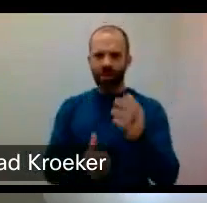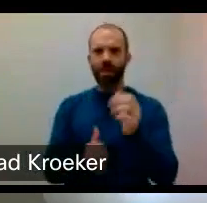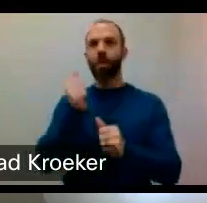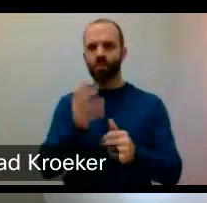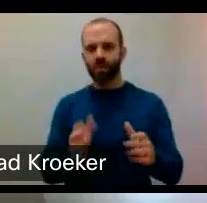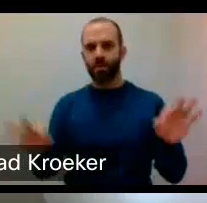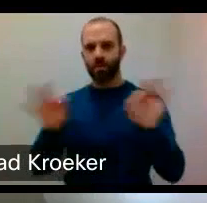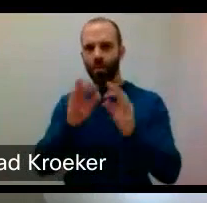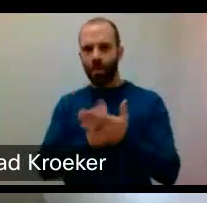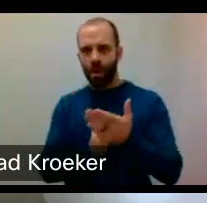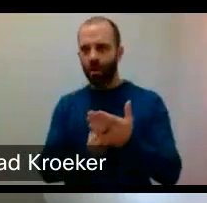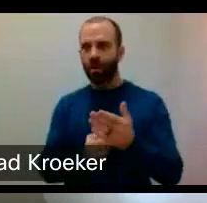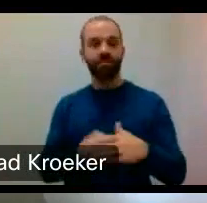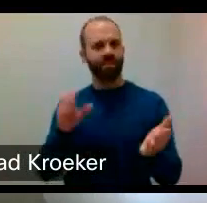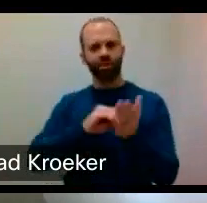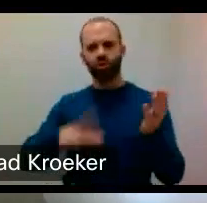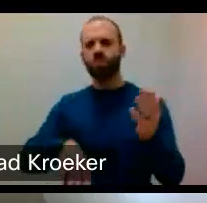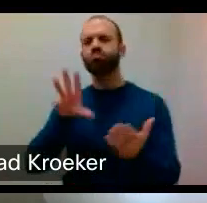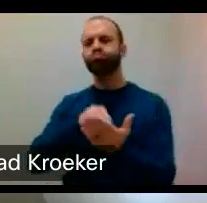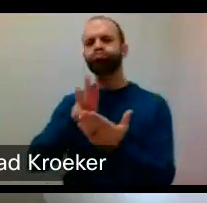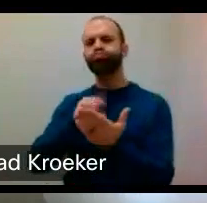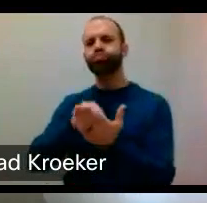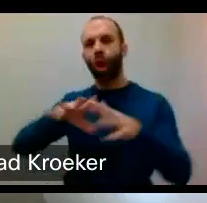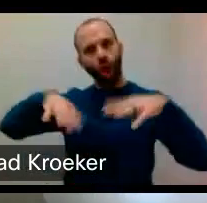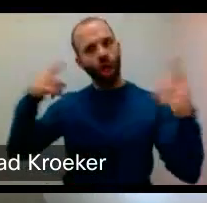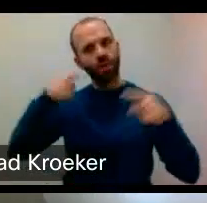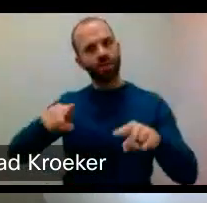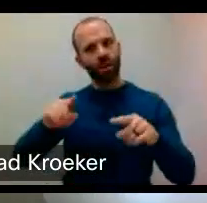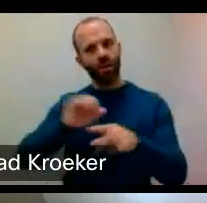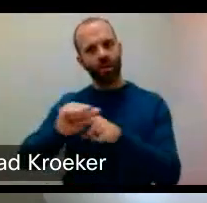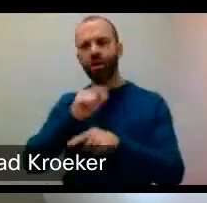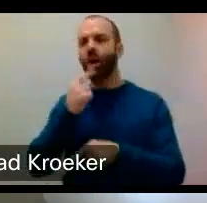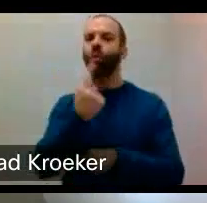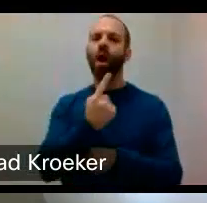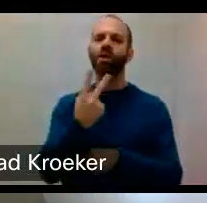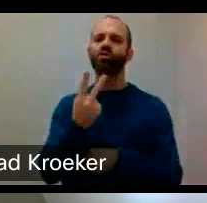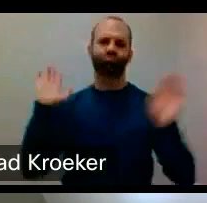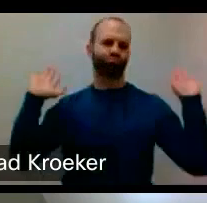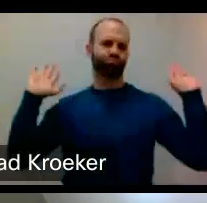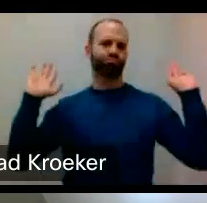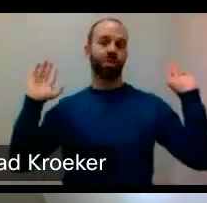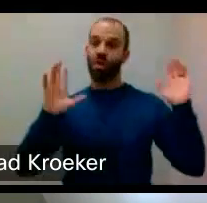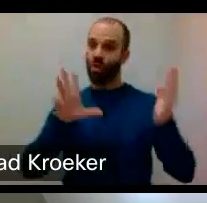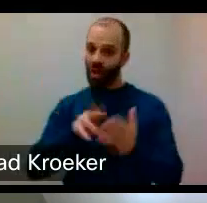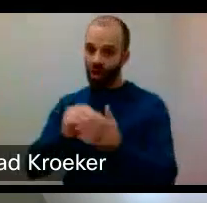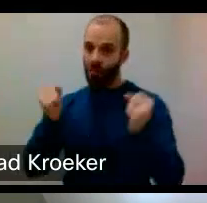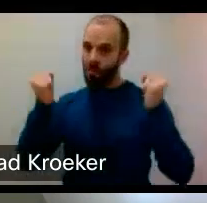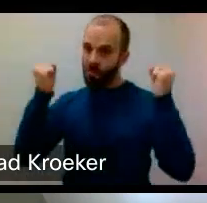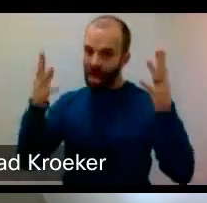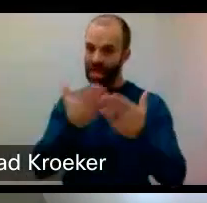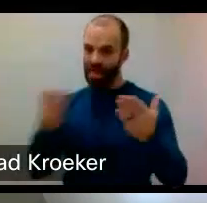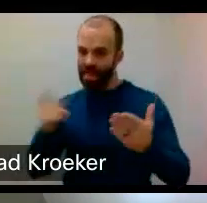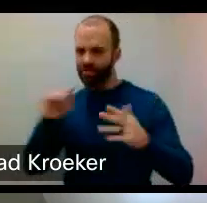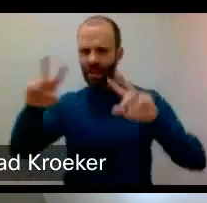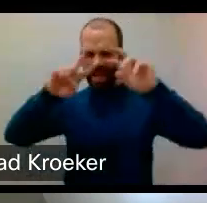sure that this student learned many things during this practicum. They didn't just learn one or two things, they learned many things, but they analyzed